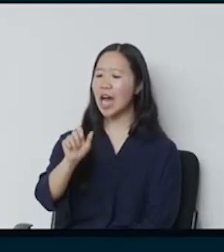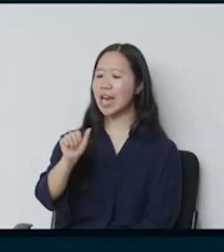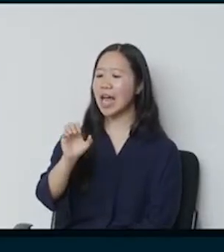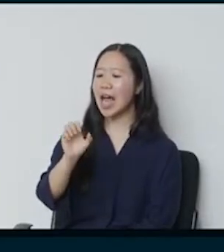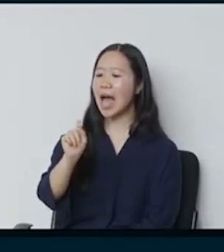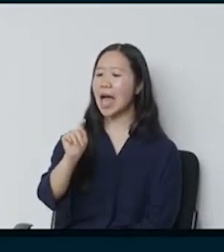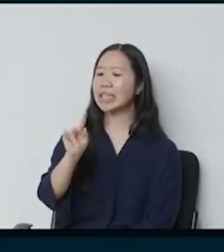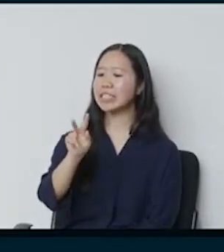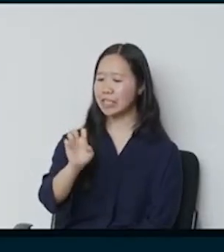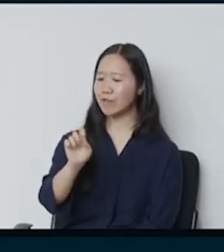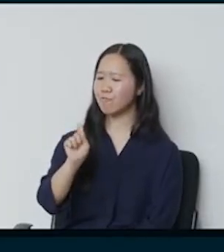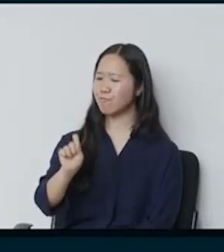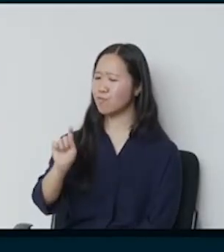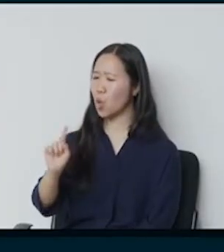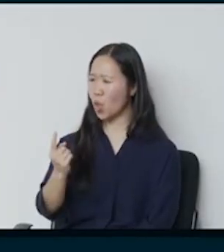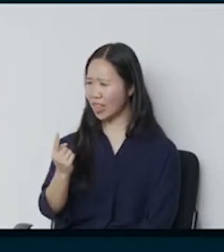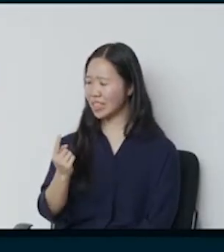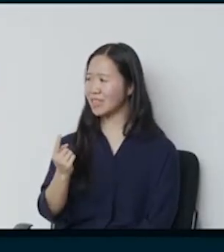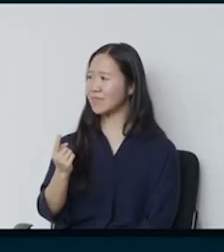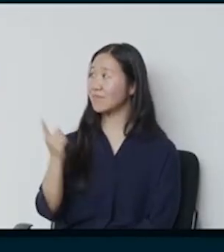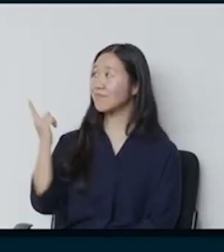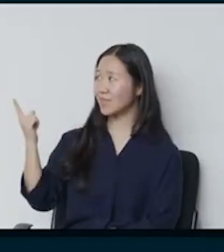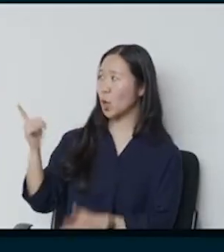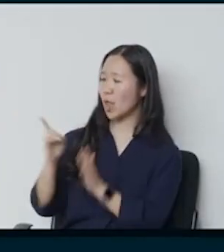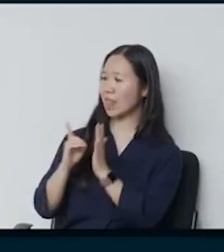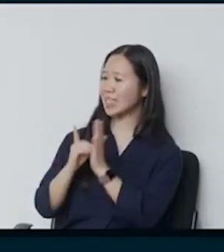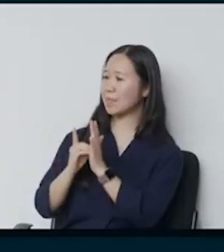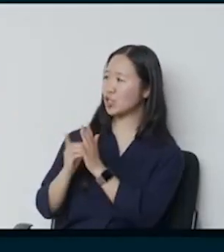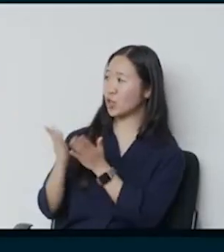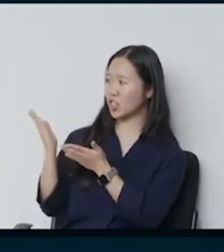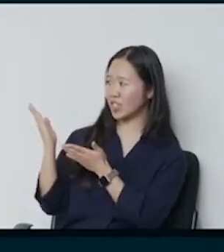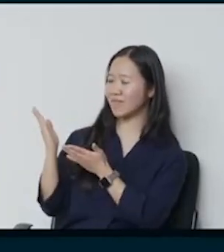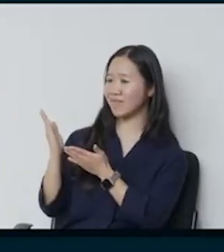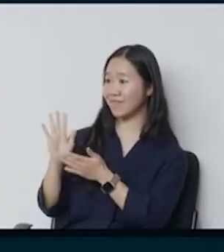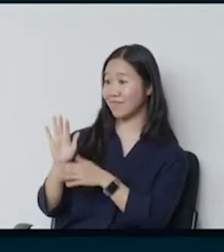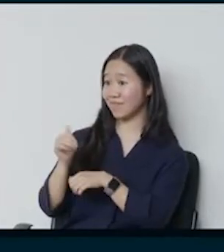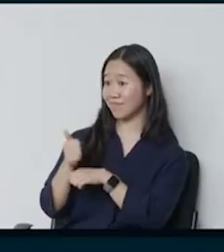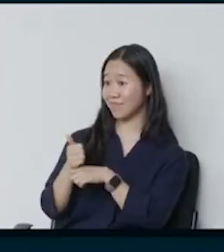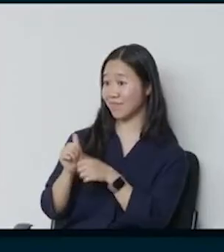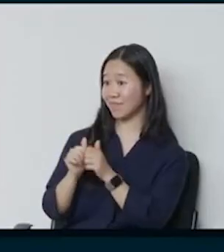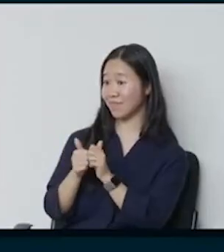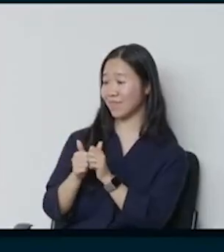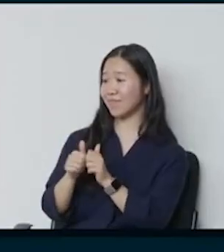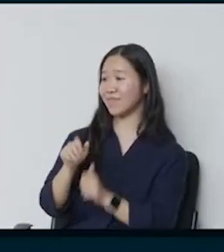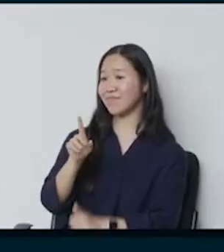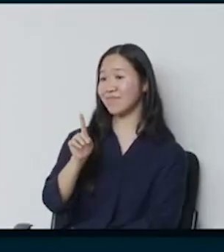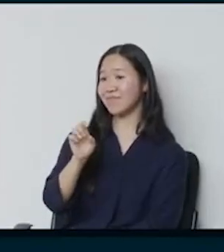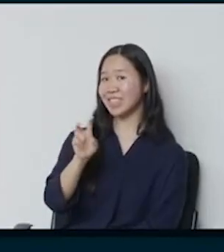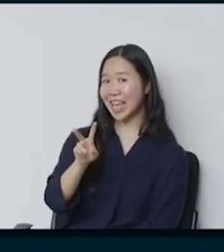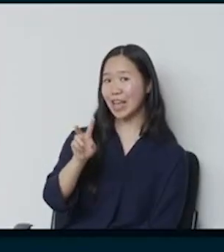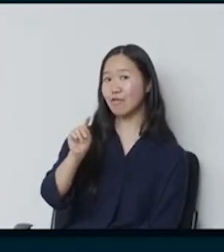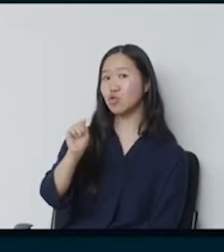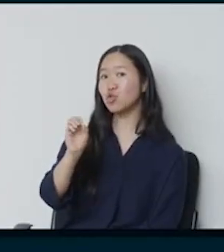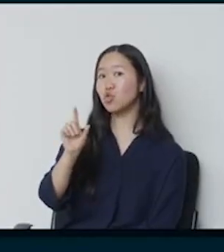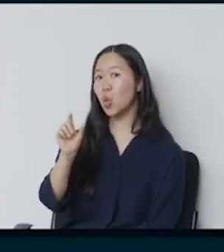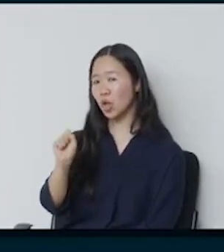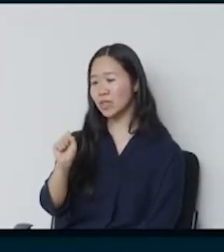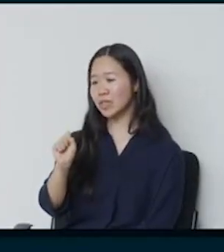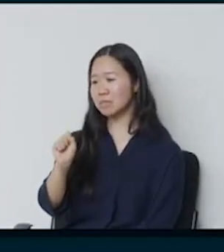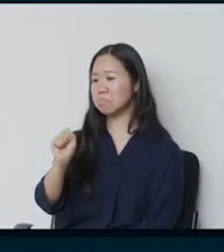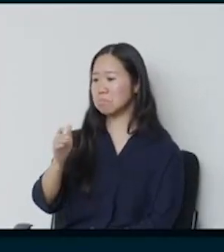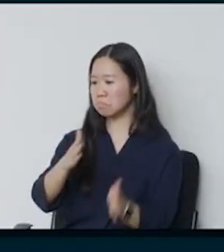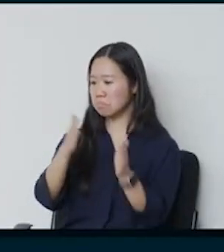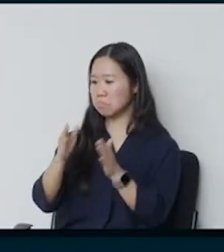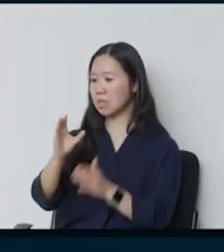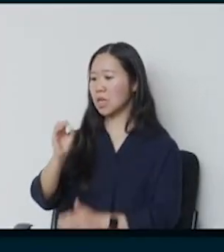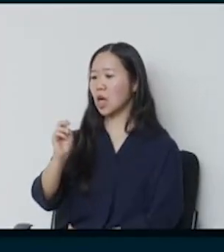here's a demonstration of what this looks like. Here's how you set it up. In DevTools, go to console, create a live